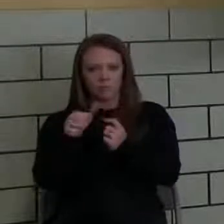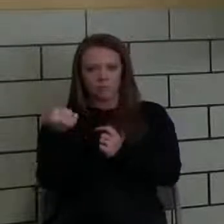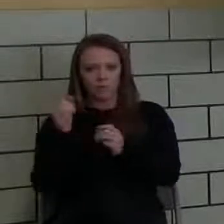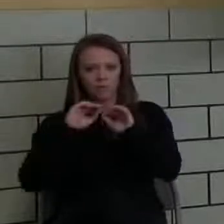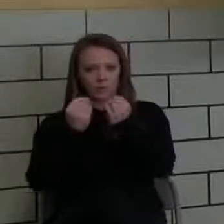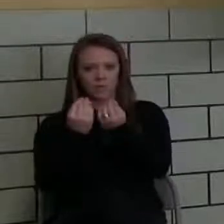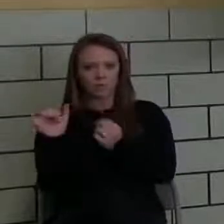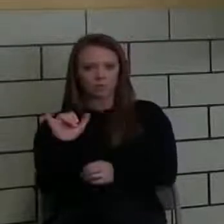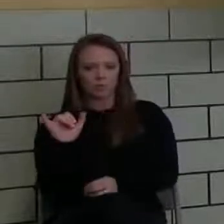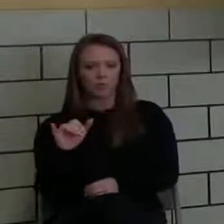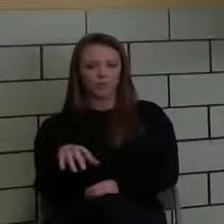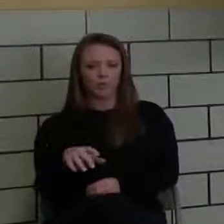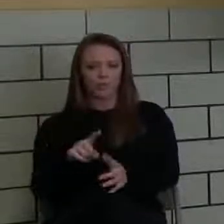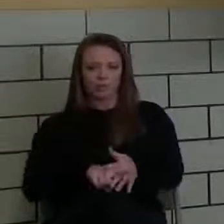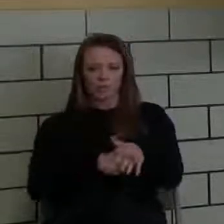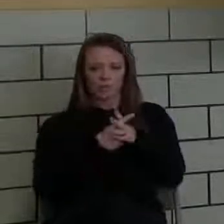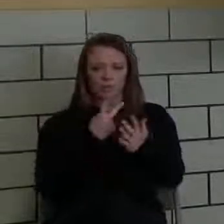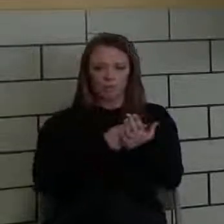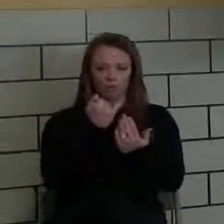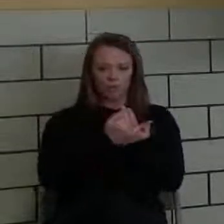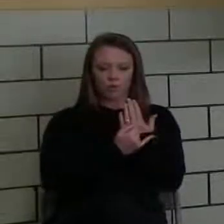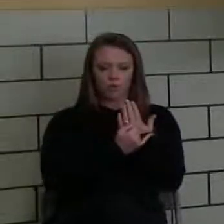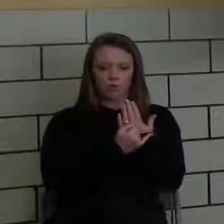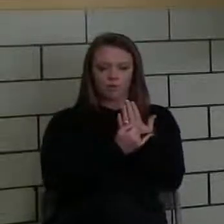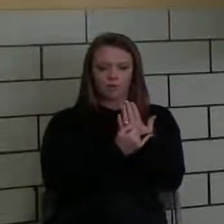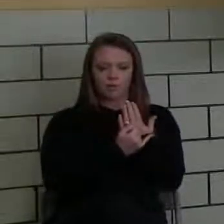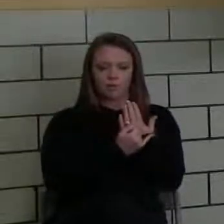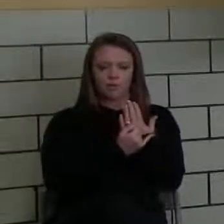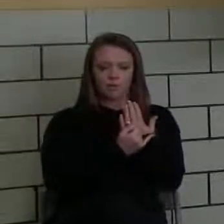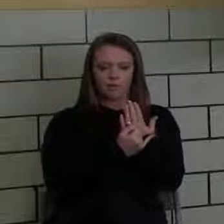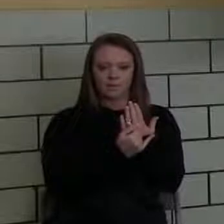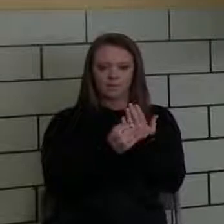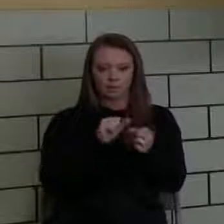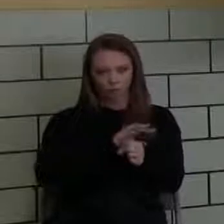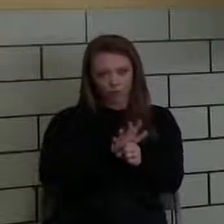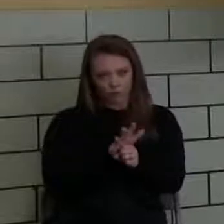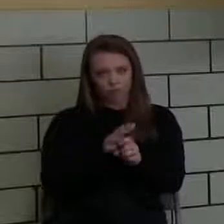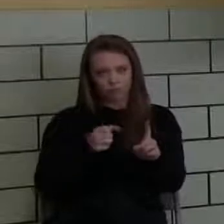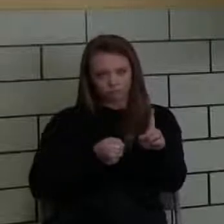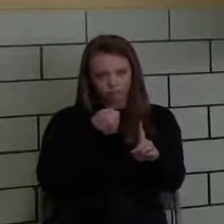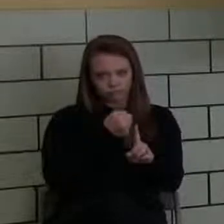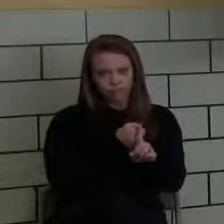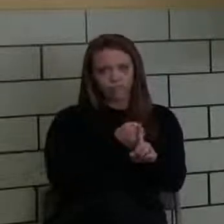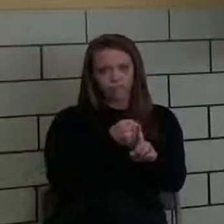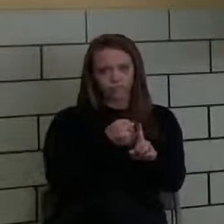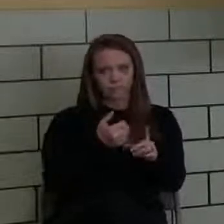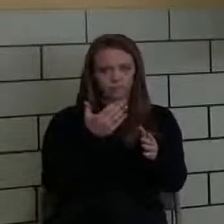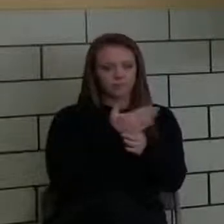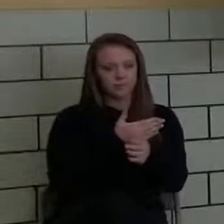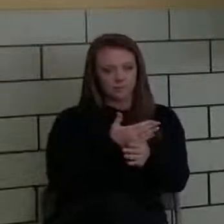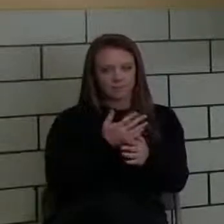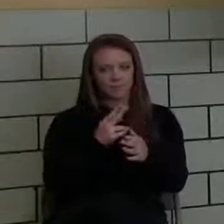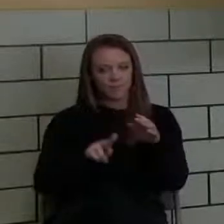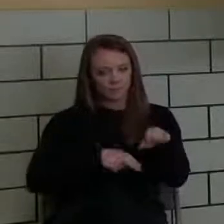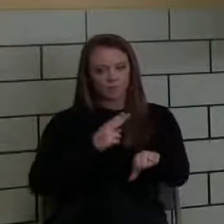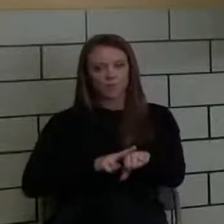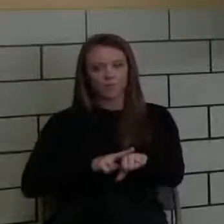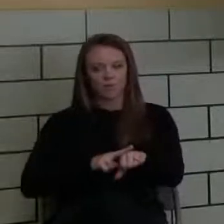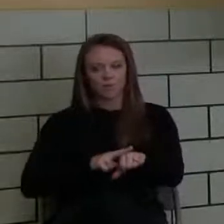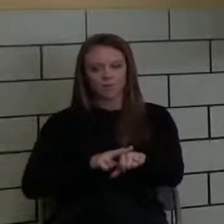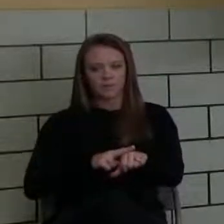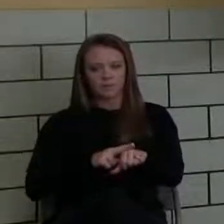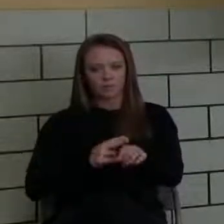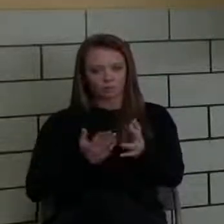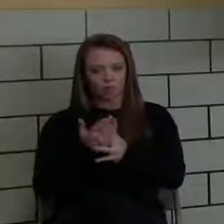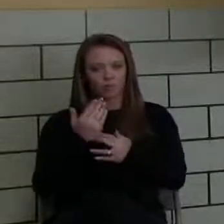at the beginning of the project, obviously COVID has had a lot of interruptions in our process. We